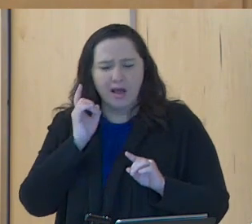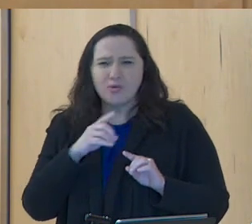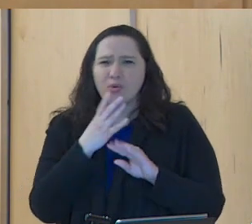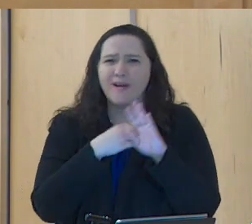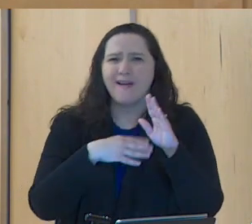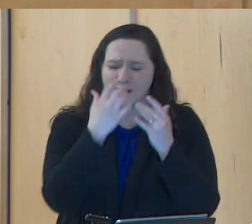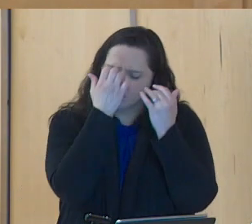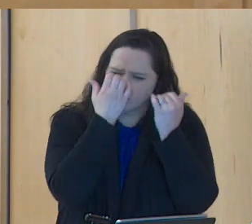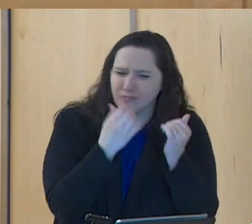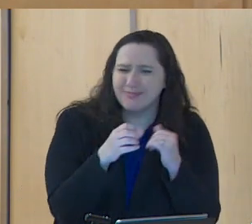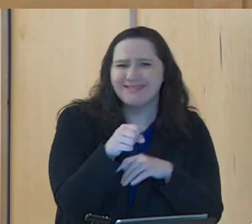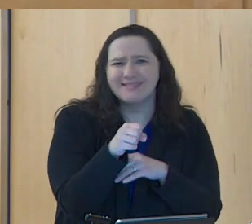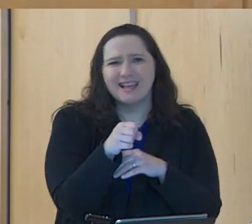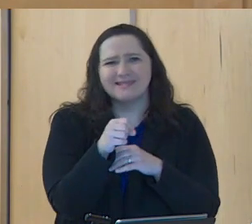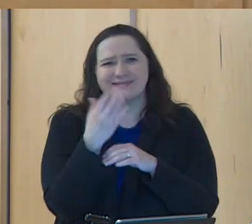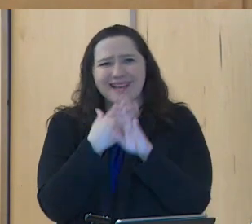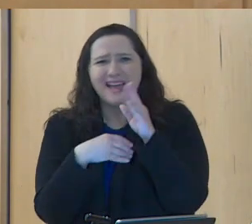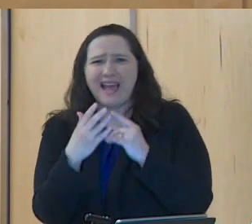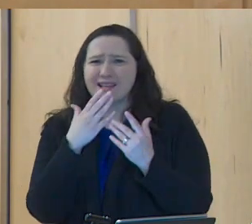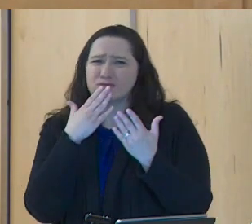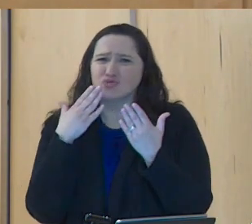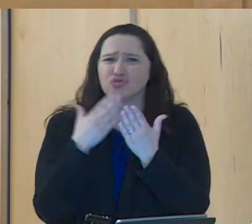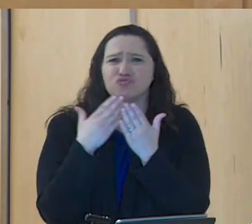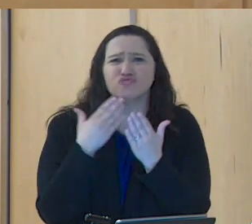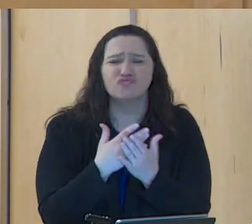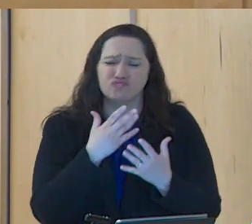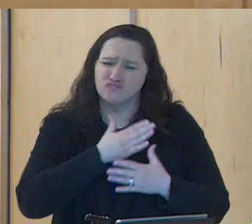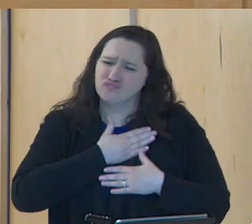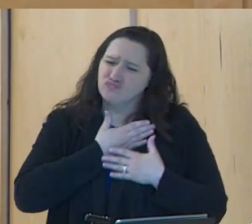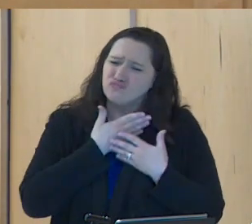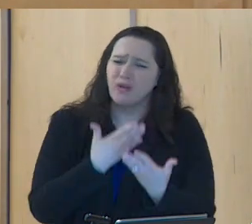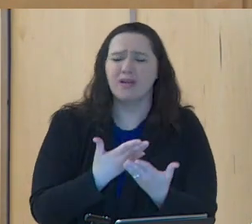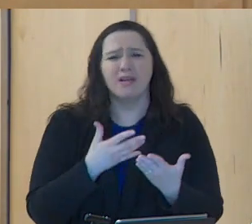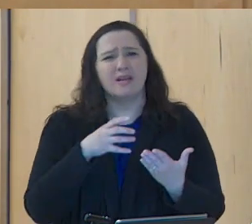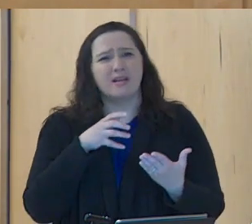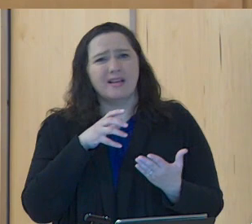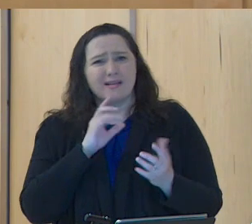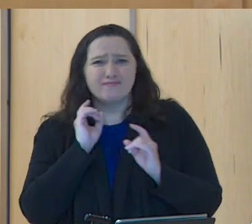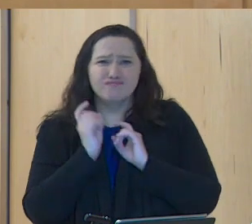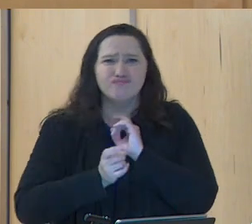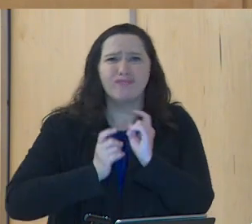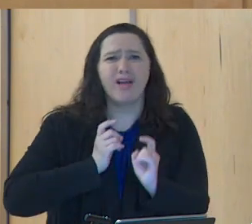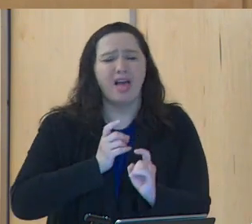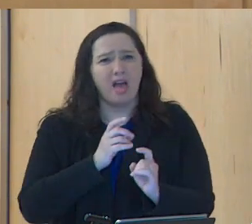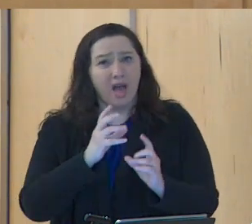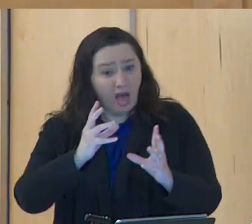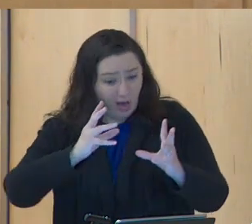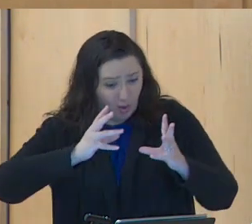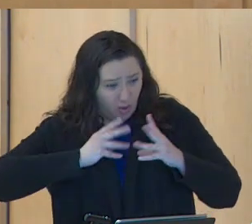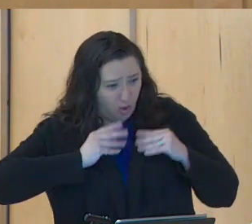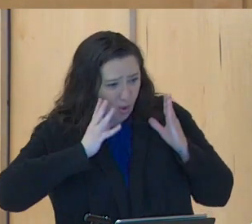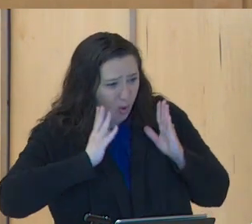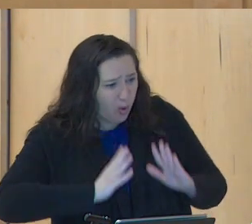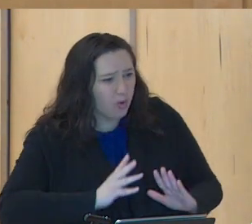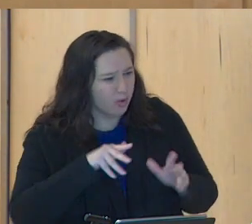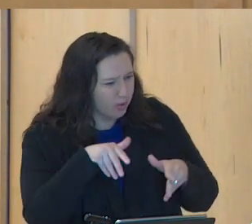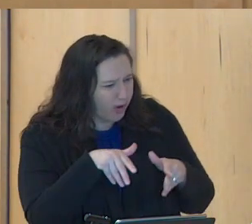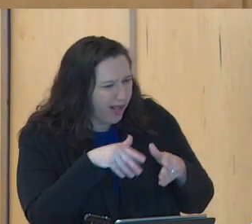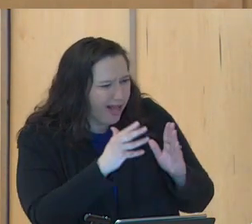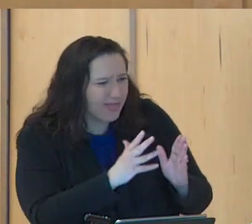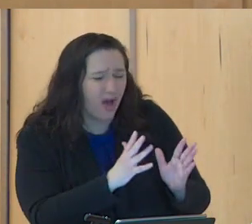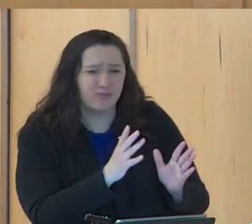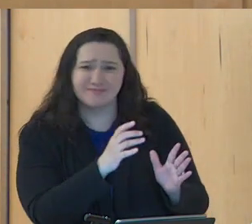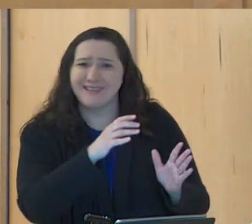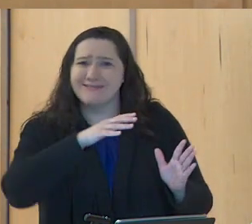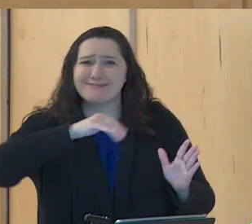generosity. Look at the generous things that people did. An owner allows his